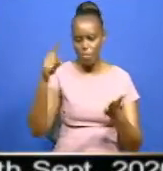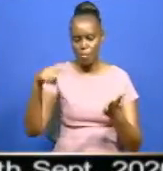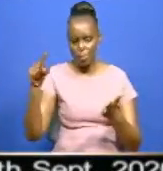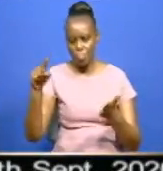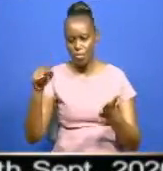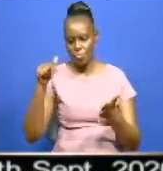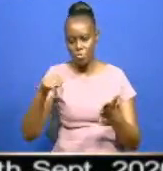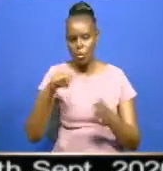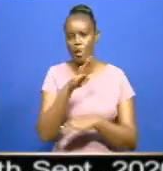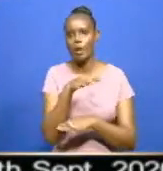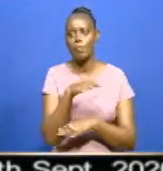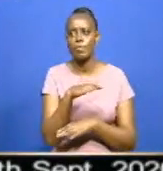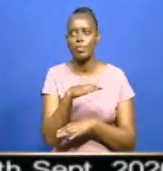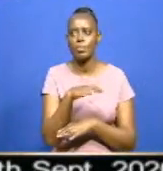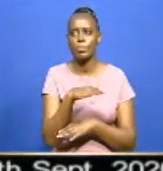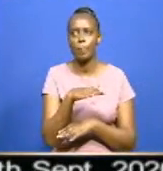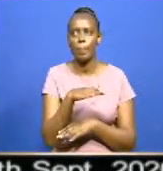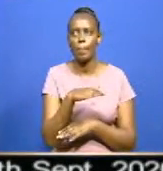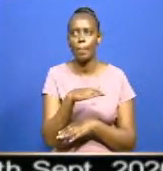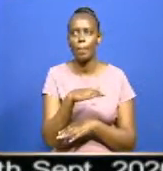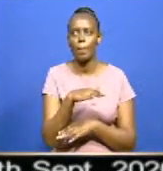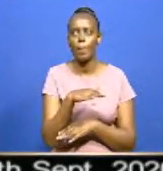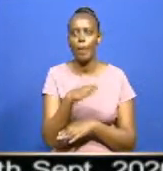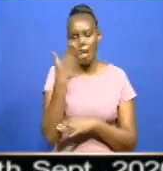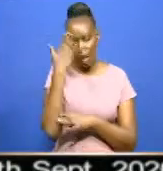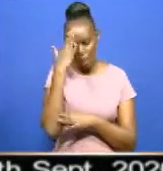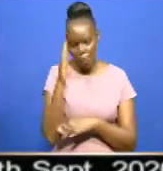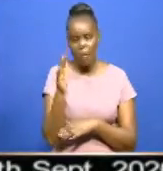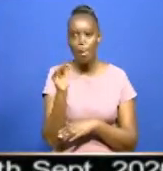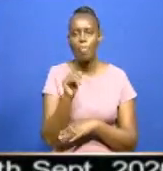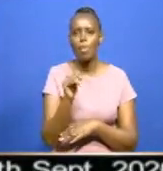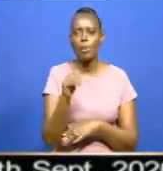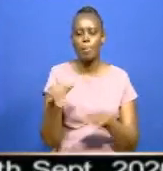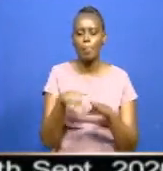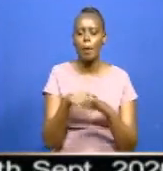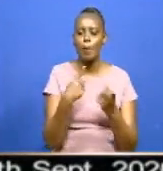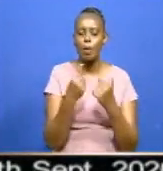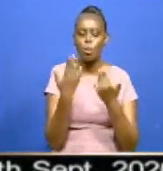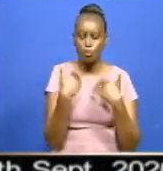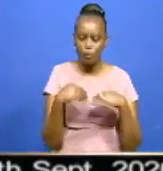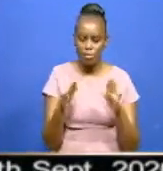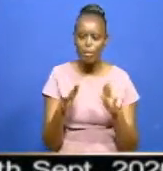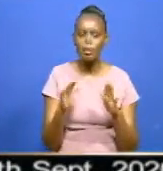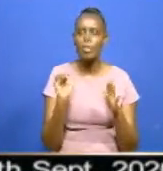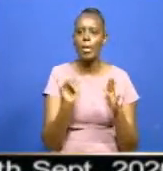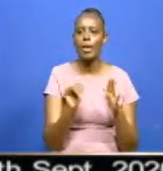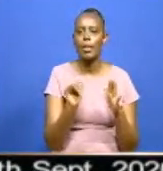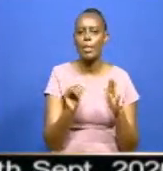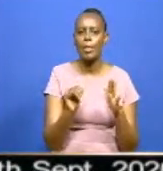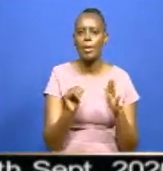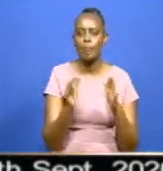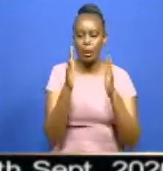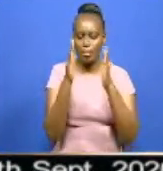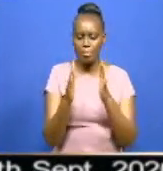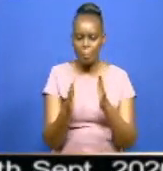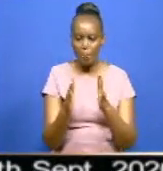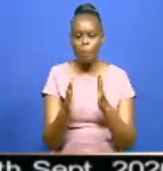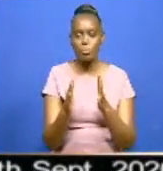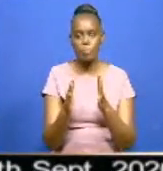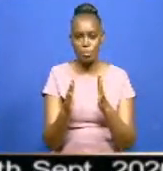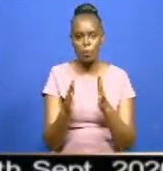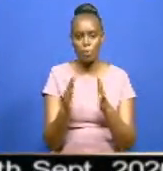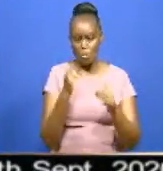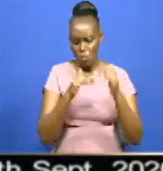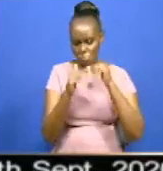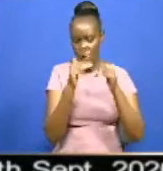afternoon. Mr. Speaker, I do note, as my colleagues have said, that the candidates have the requisite